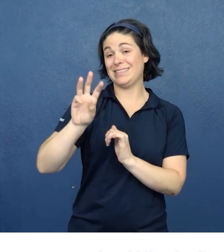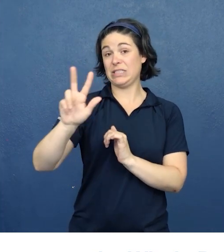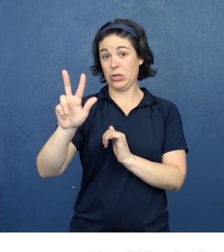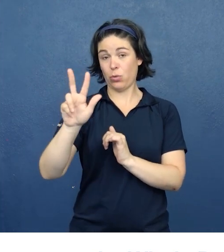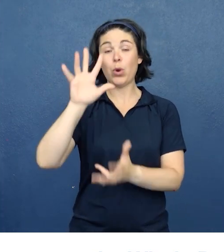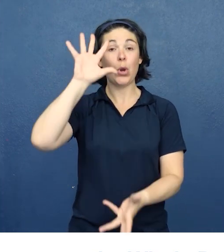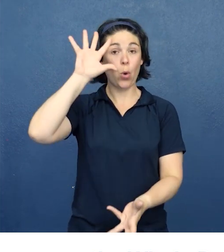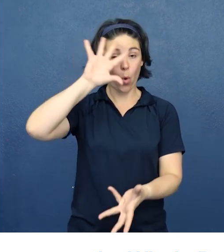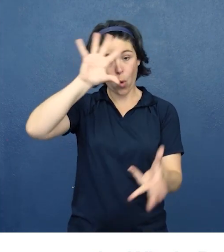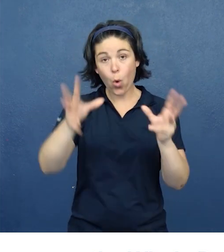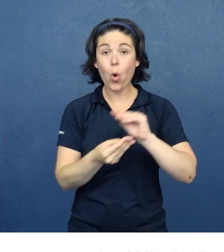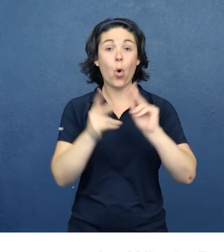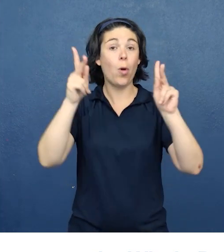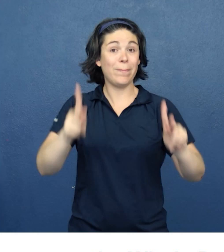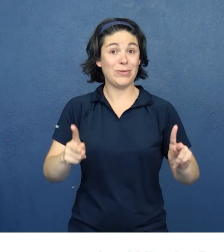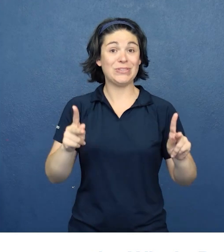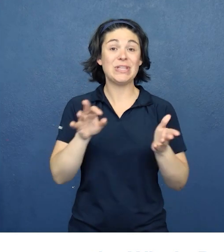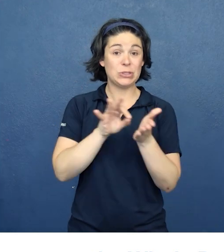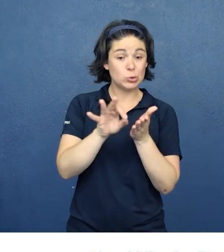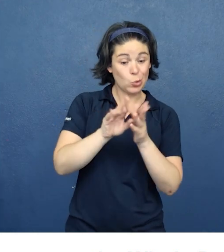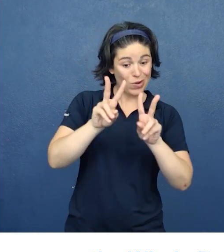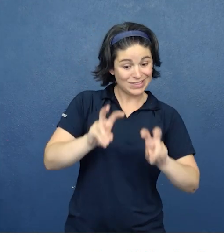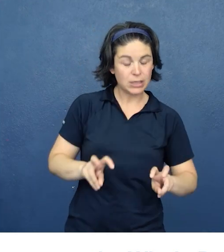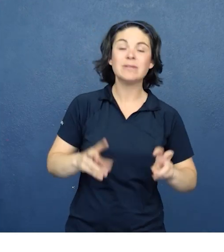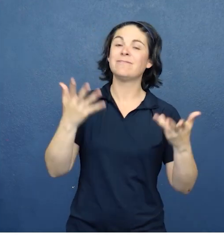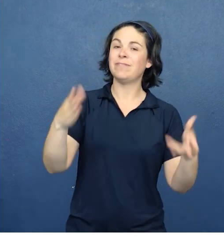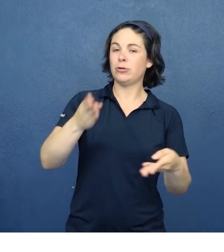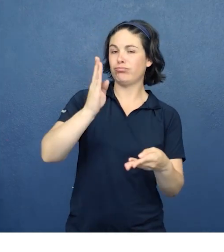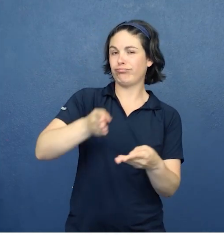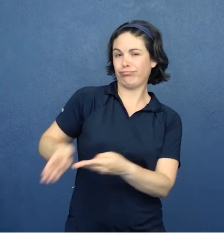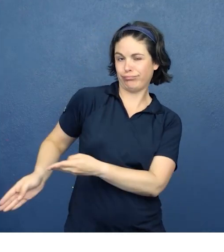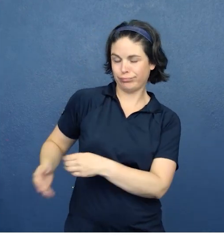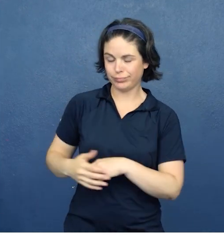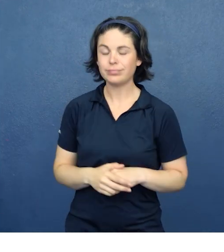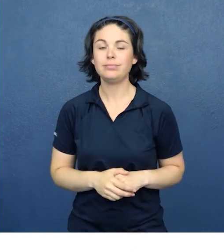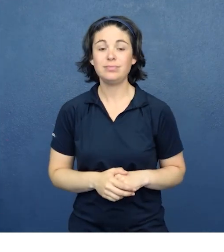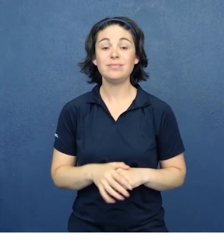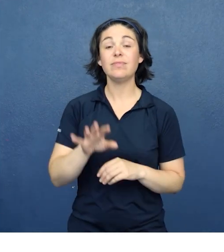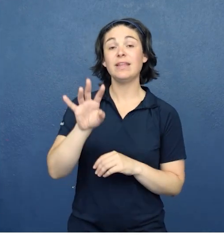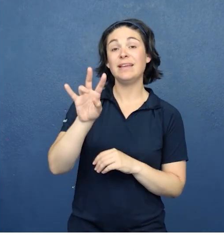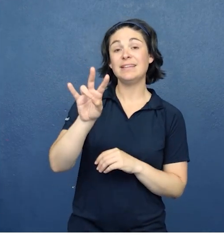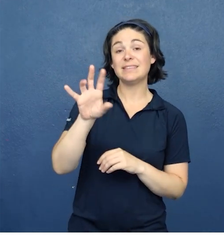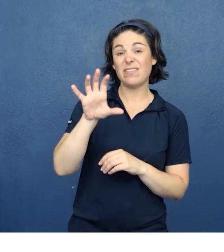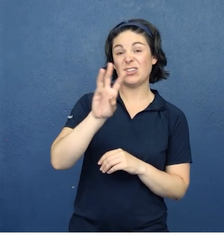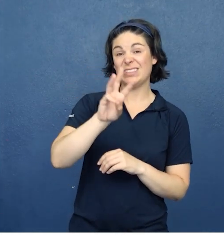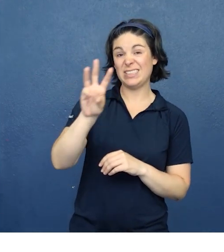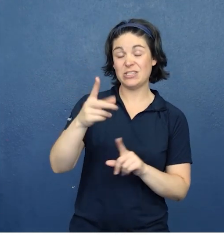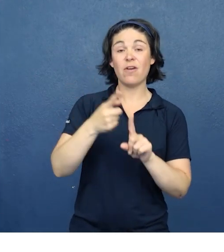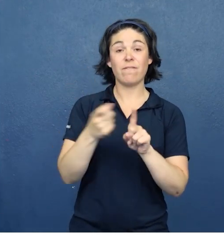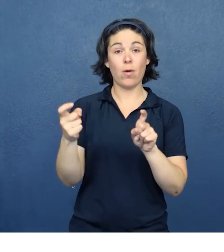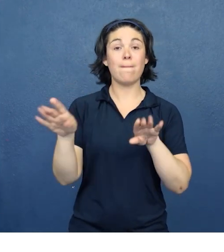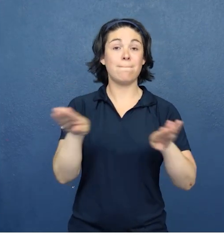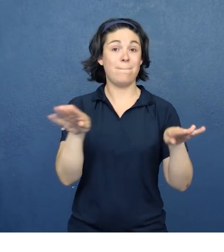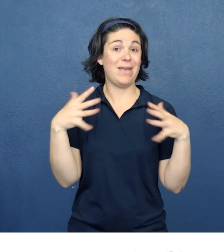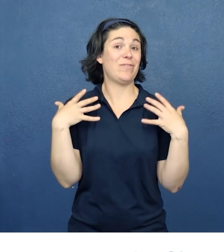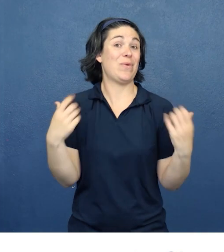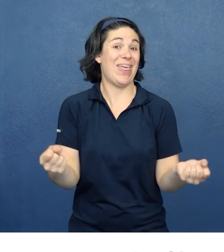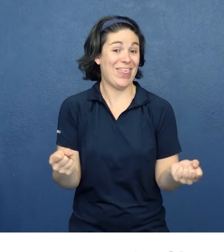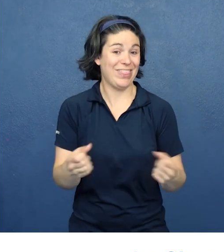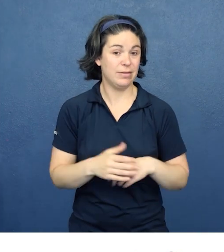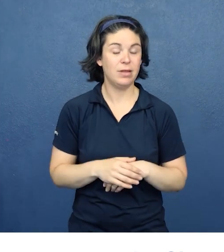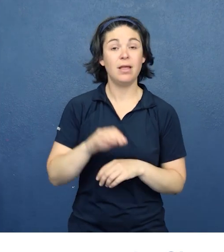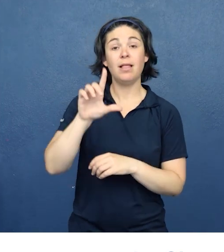1,563 Whole Person Health Score assessments were completed. The majority, 766, from behavioral health.